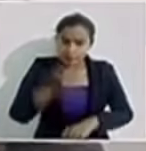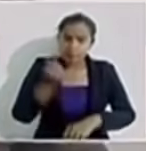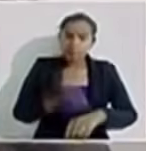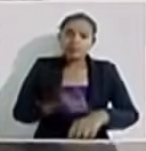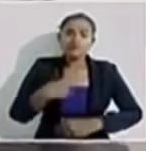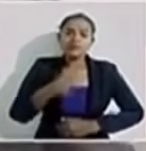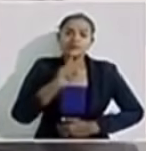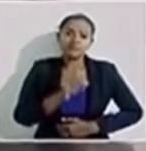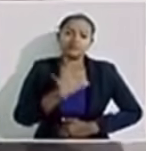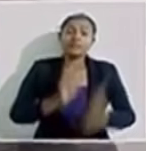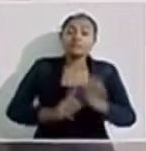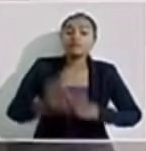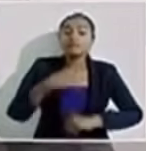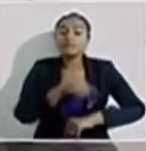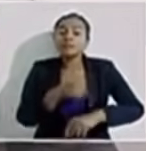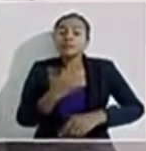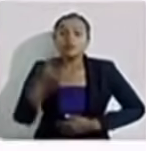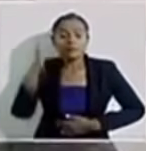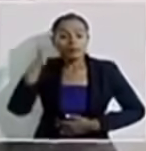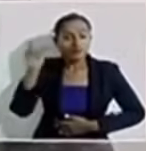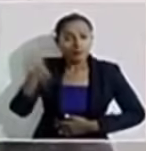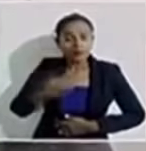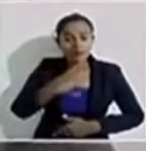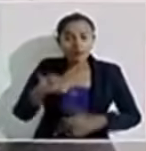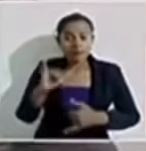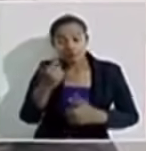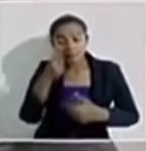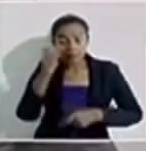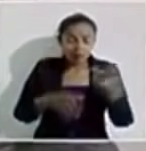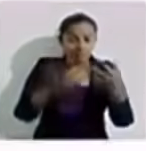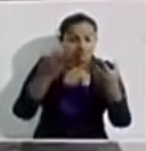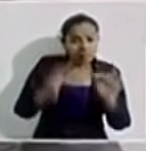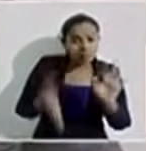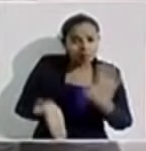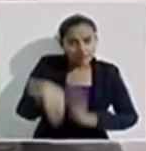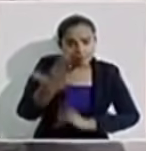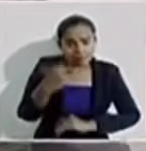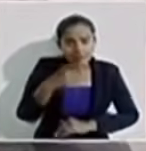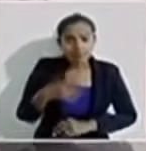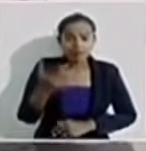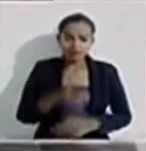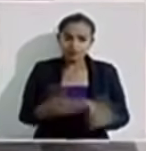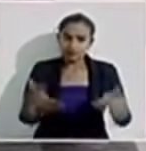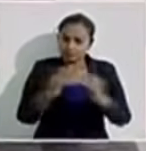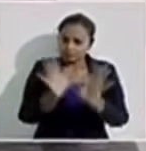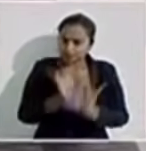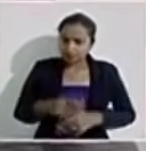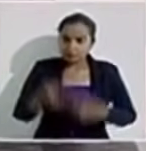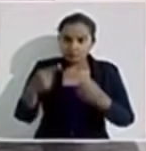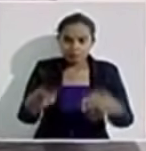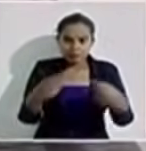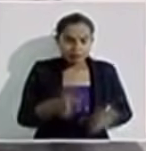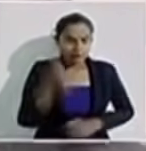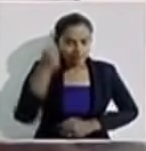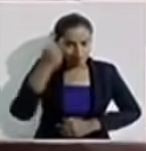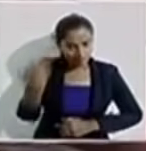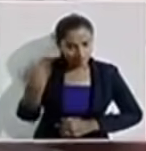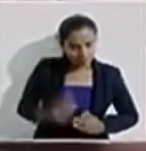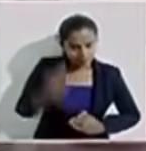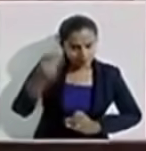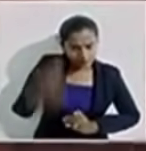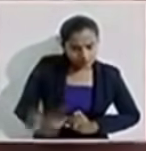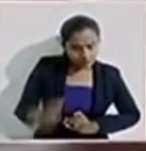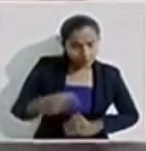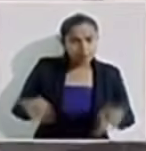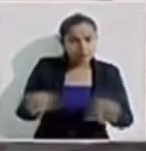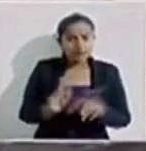of certain people who are incarcerated. So we can see 2 separate opinions being put forward by the same people who are opposing us.